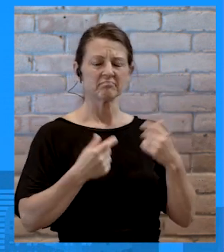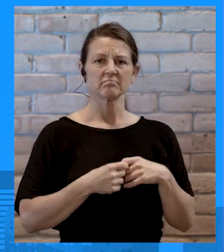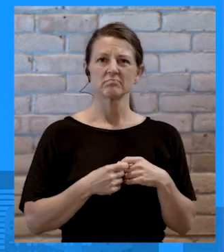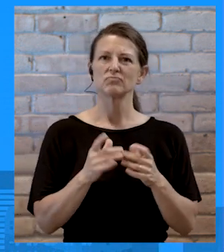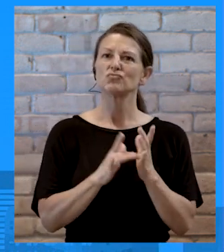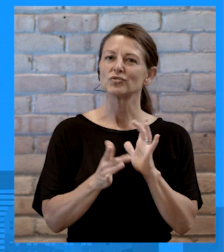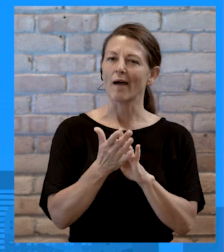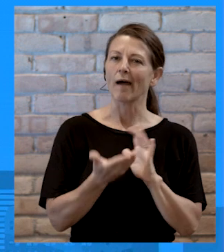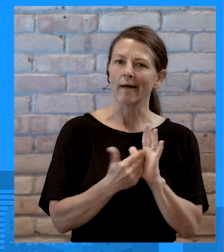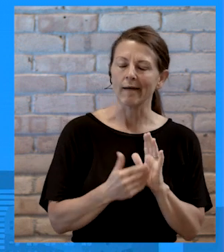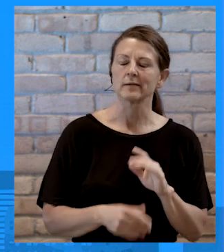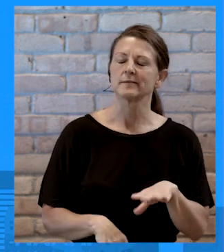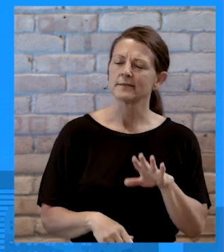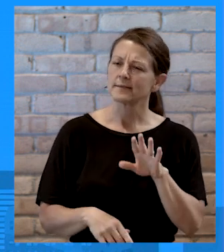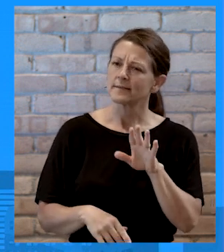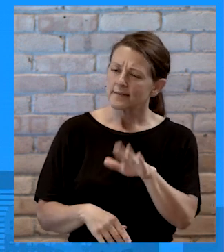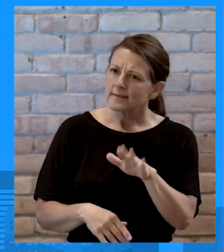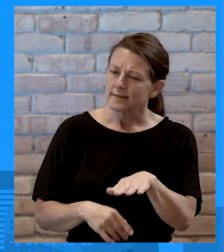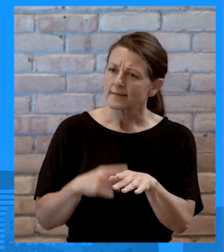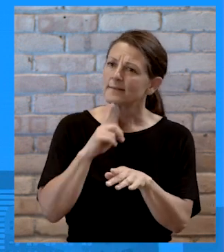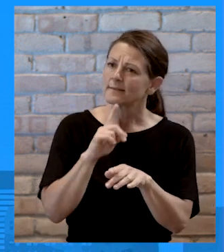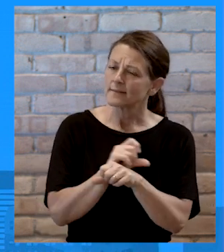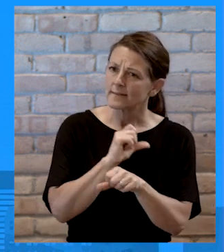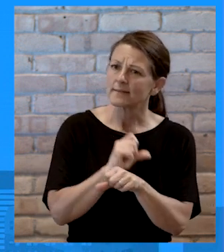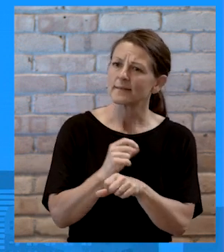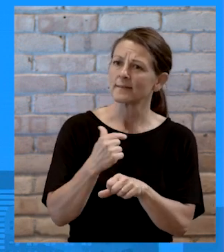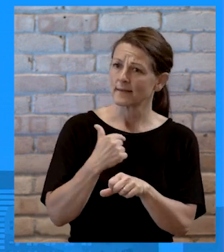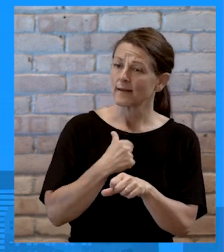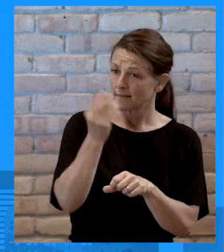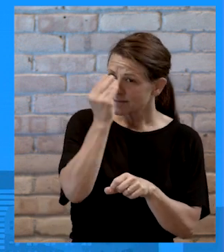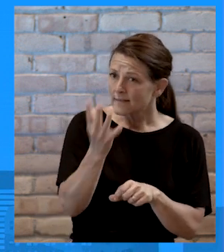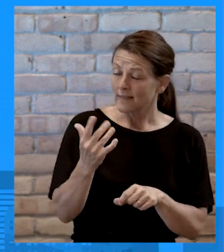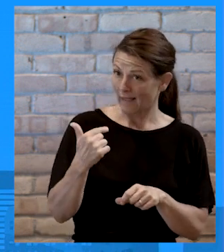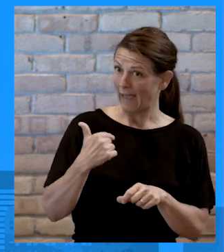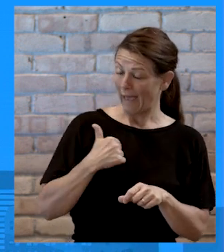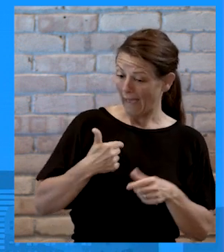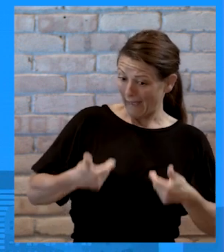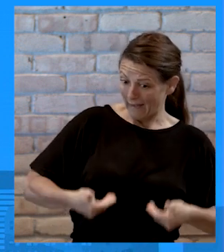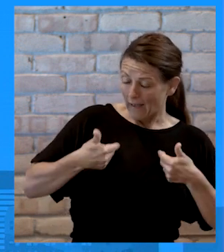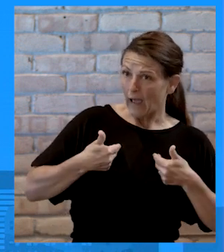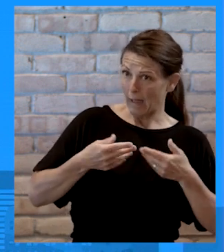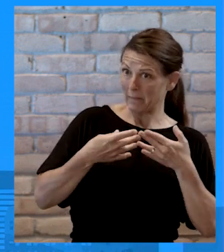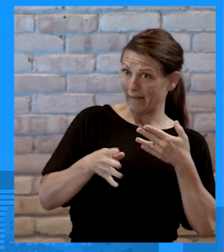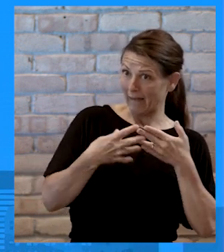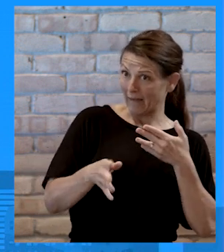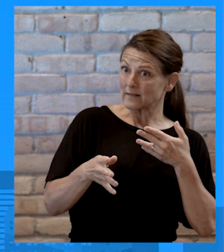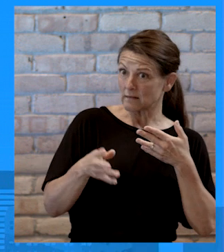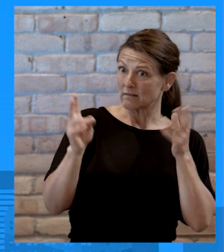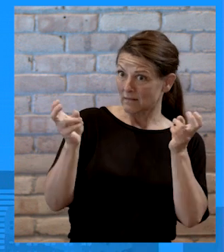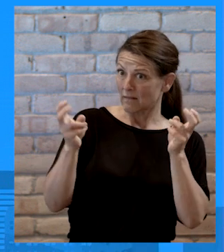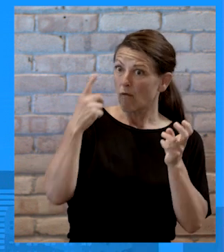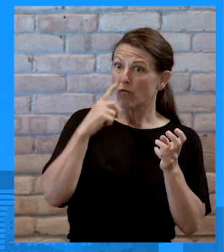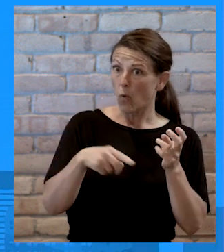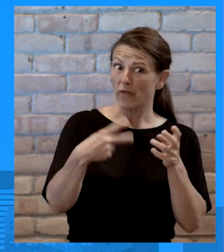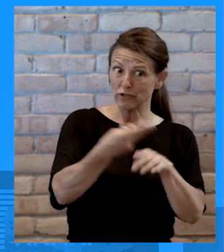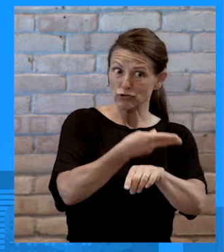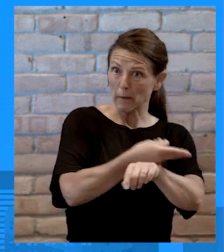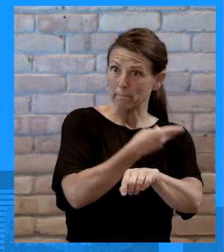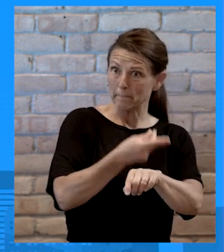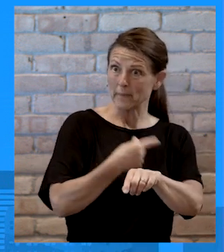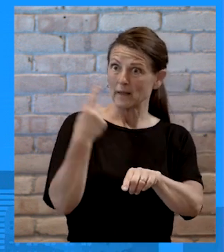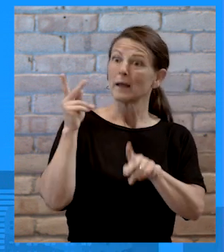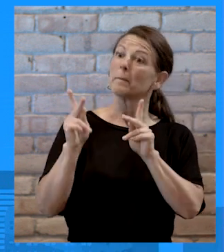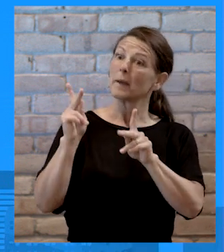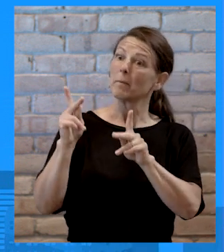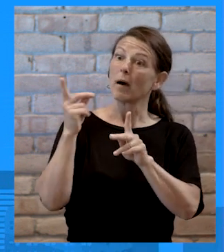again, "Truly, very truly, I tell you, I am the gate for the sheep. All who have come before me